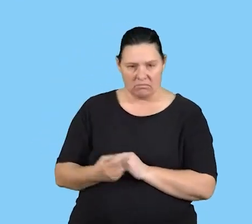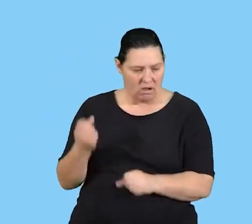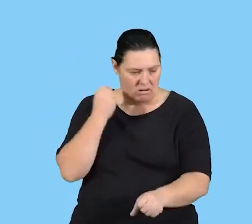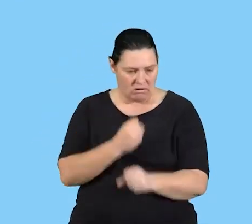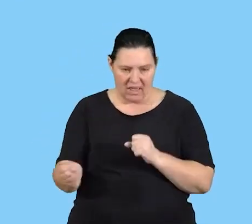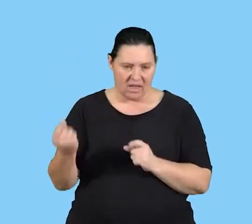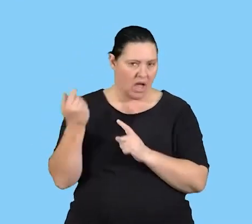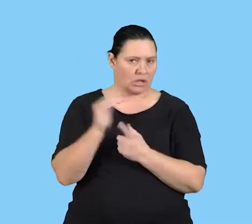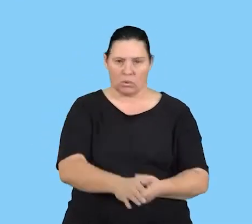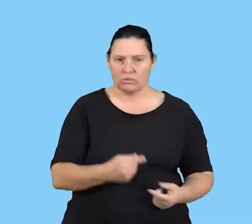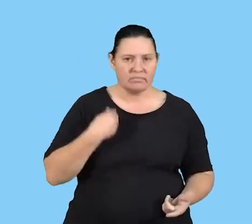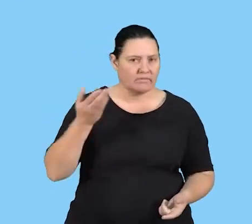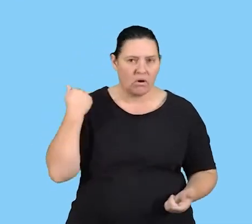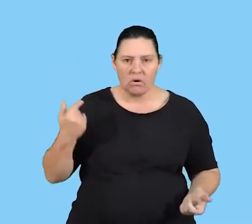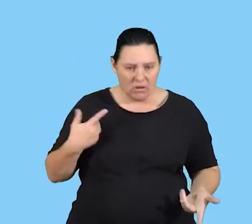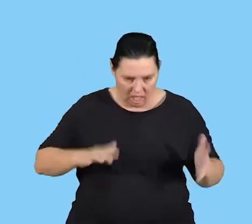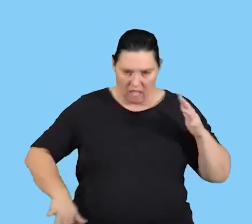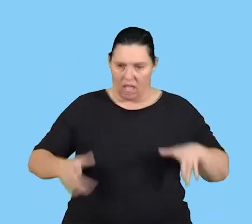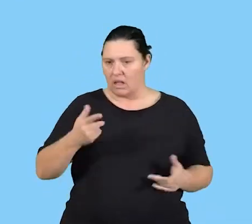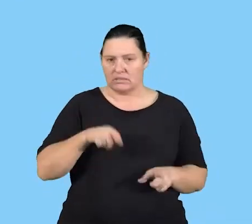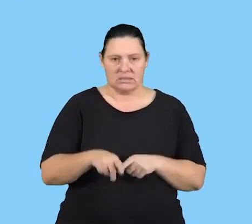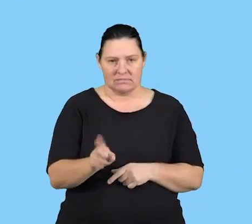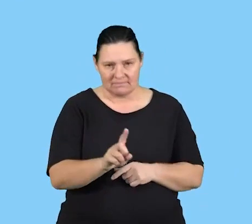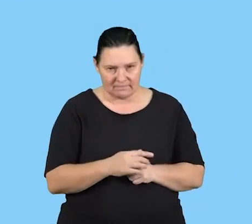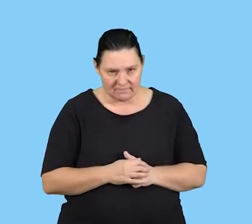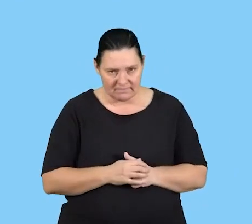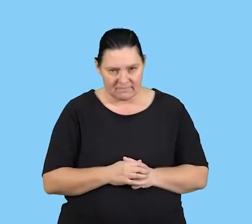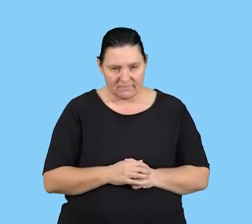were never exposed to during the year.